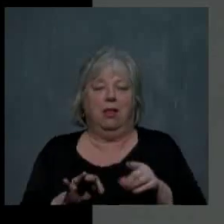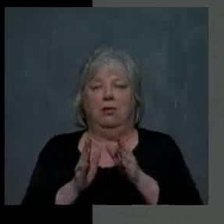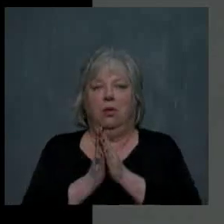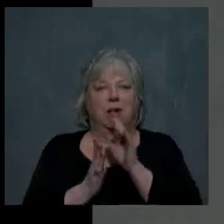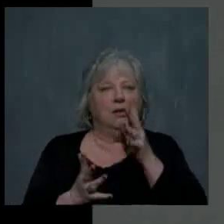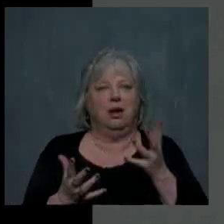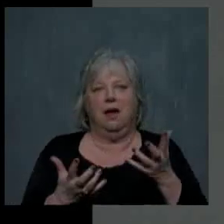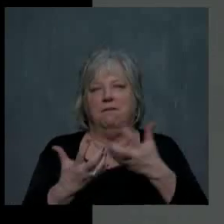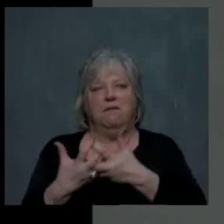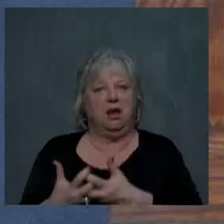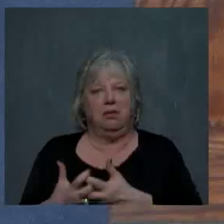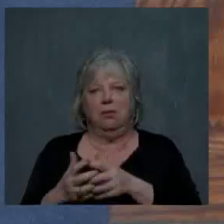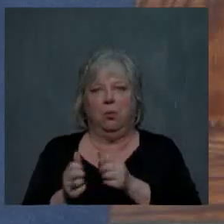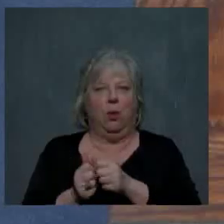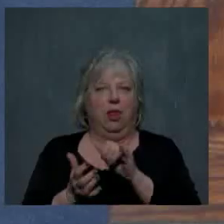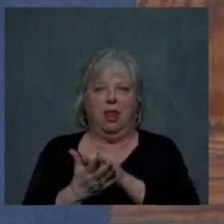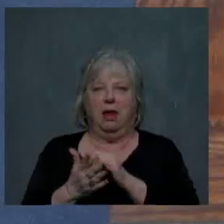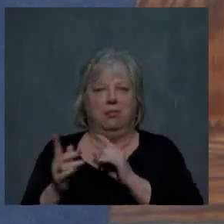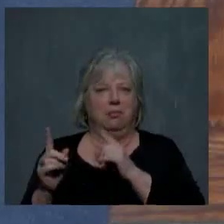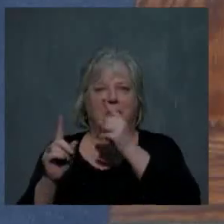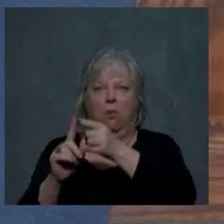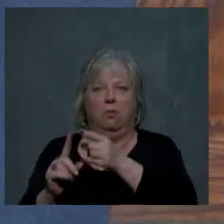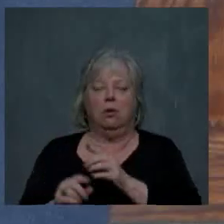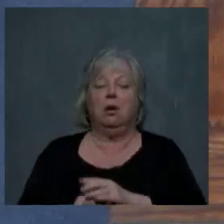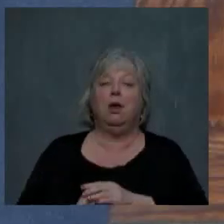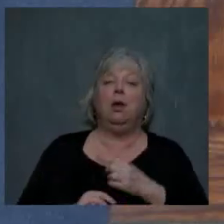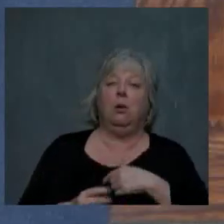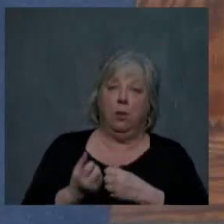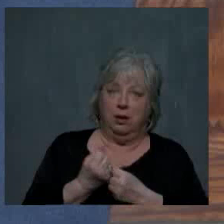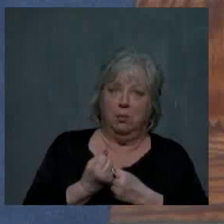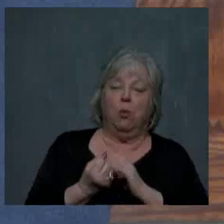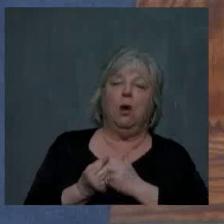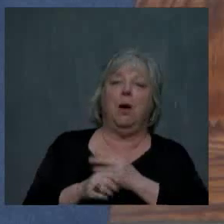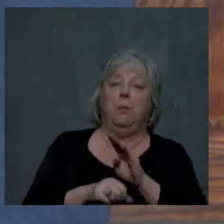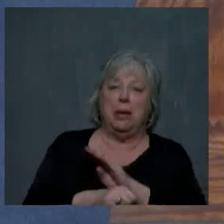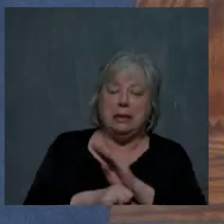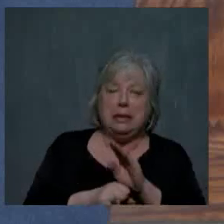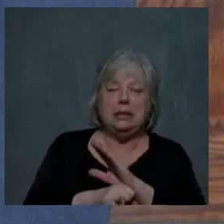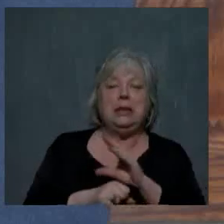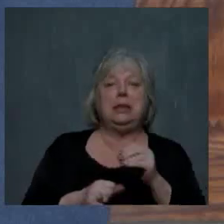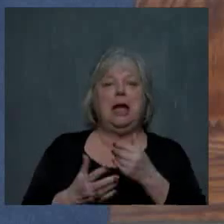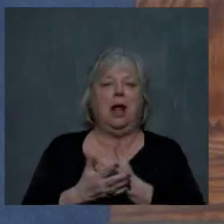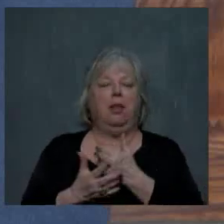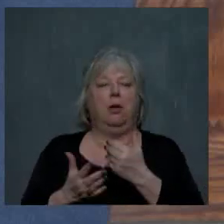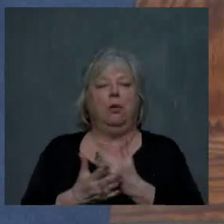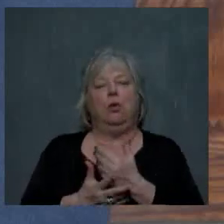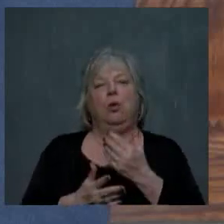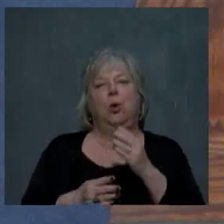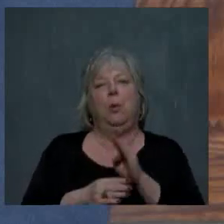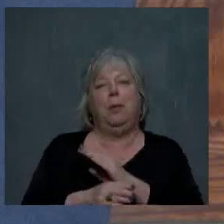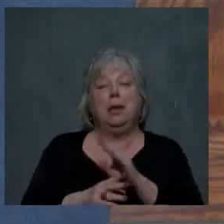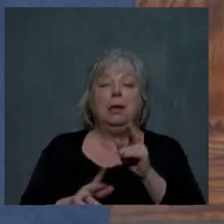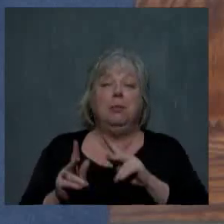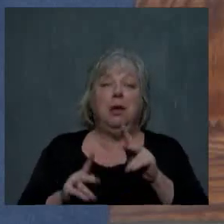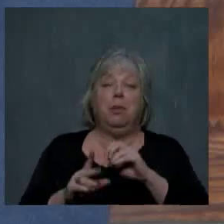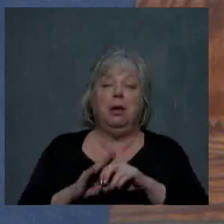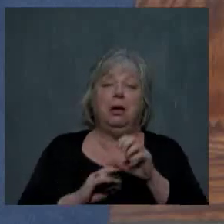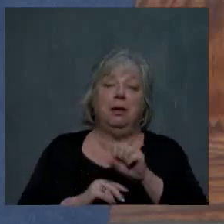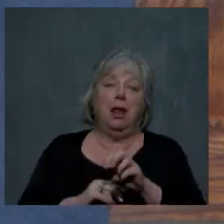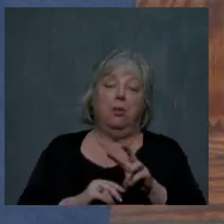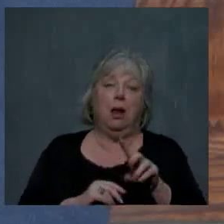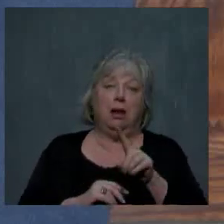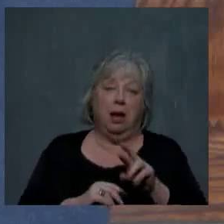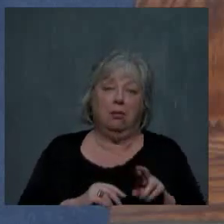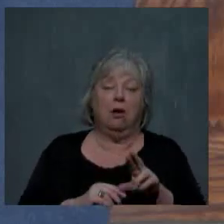doesn't fit within the scope. We do support our businesses and the new entrepreneurs in Southwest Little Rock, and the